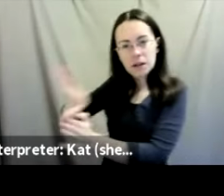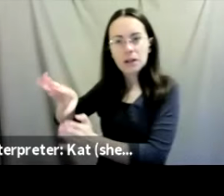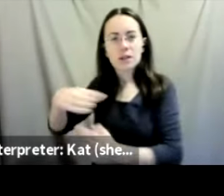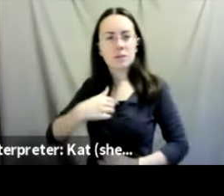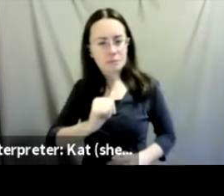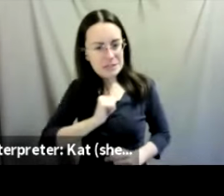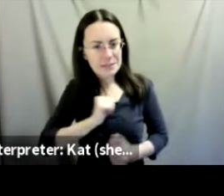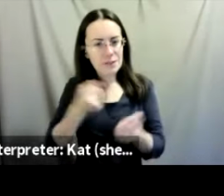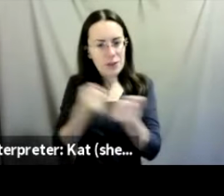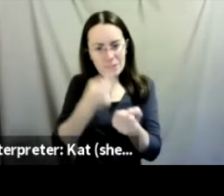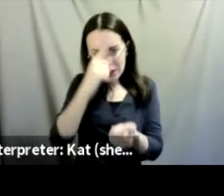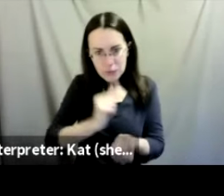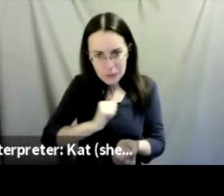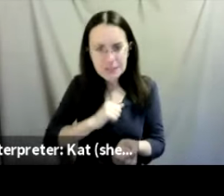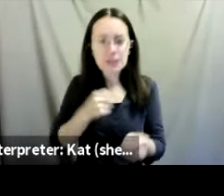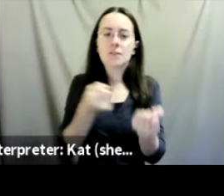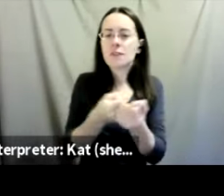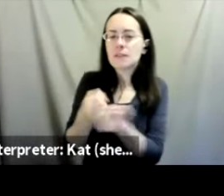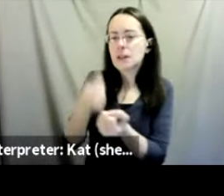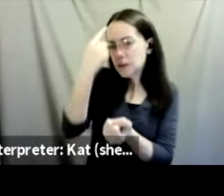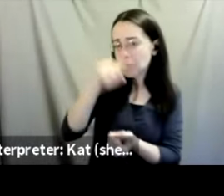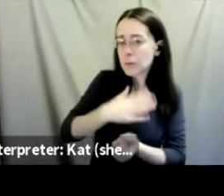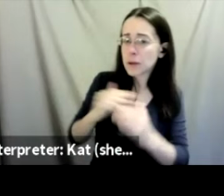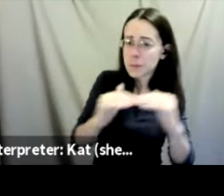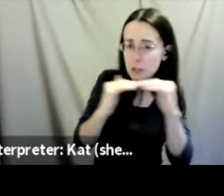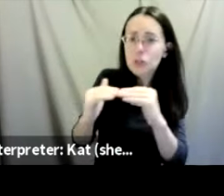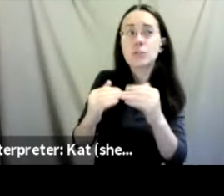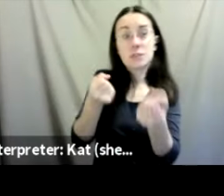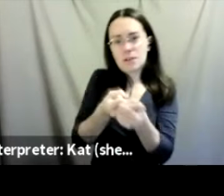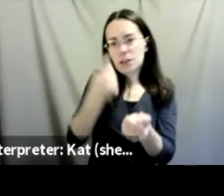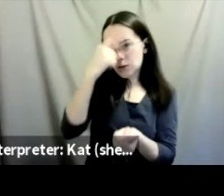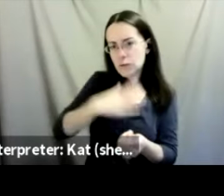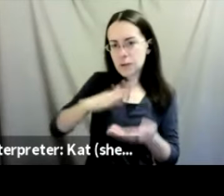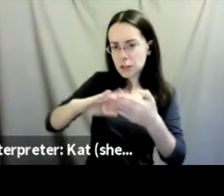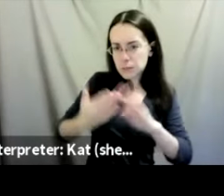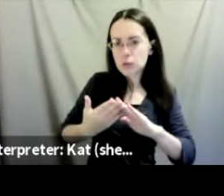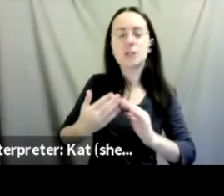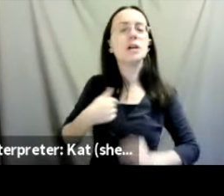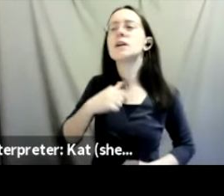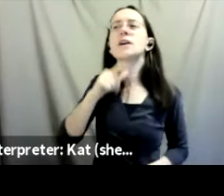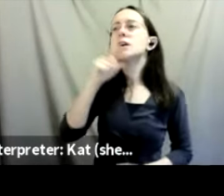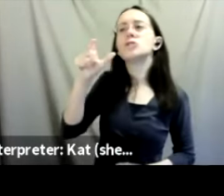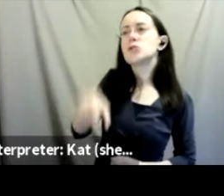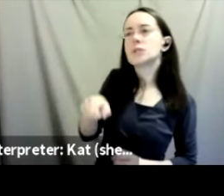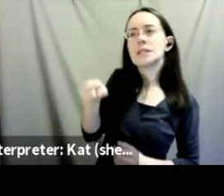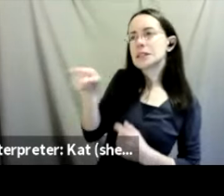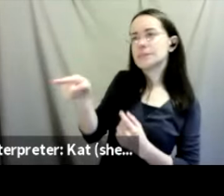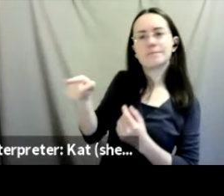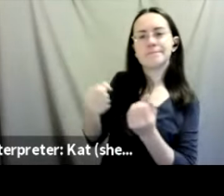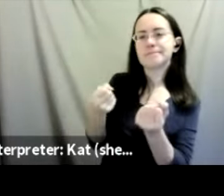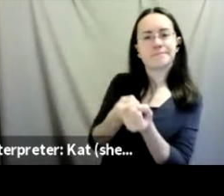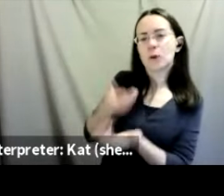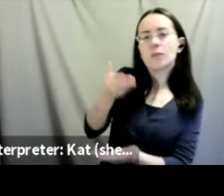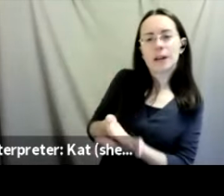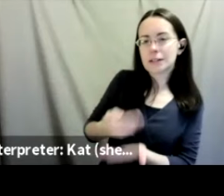for people in my community, and I didn't need anybody else to validate for me. And so I thought that that